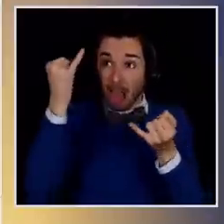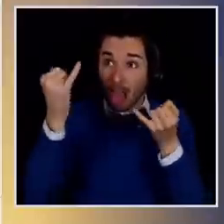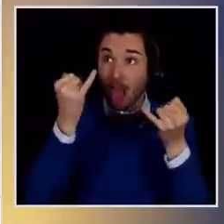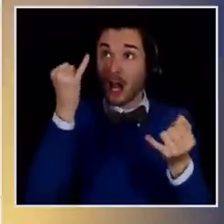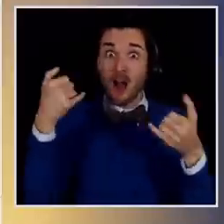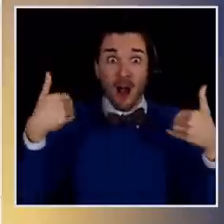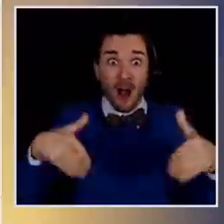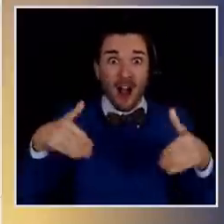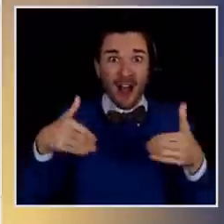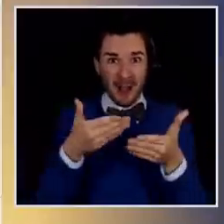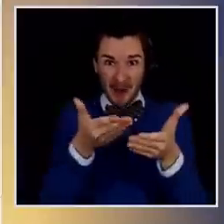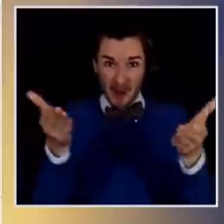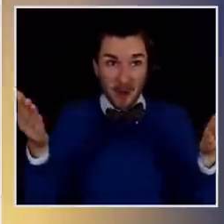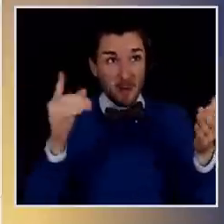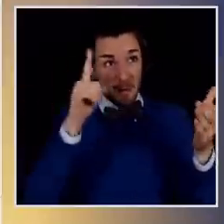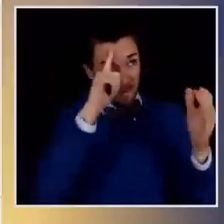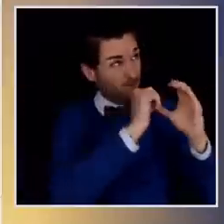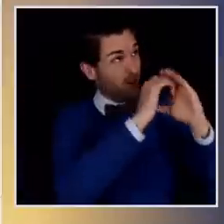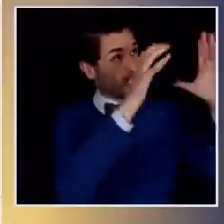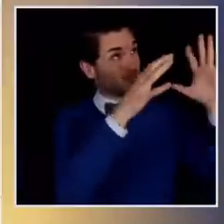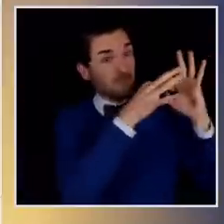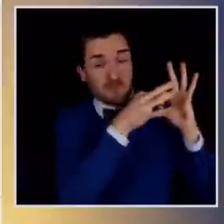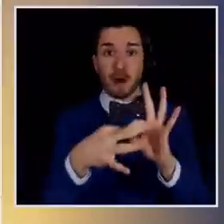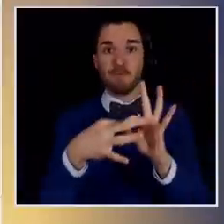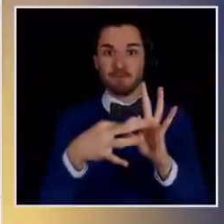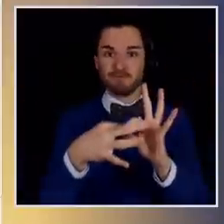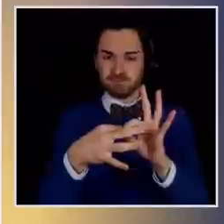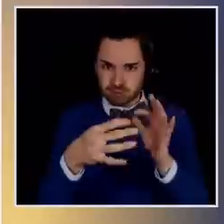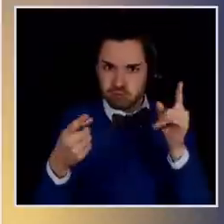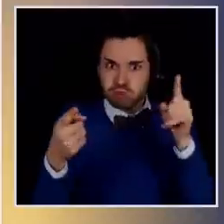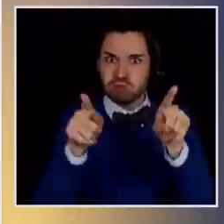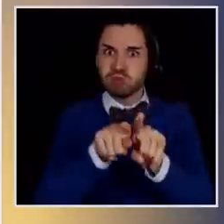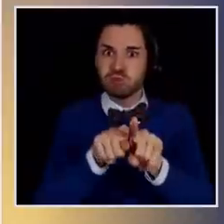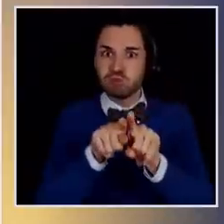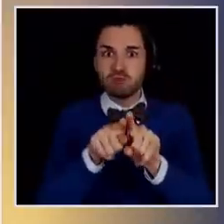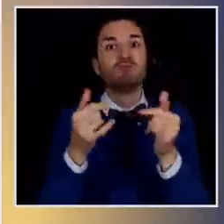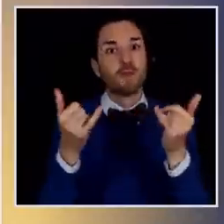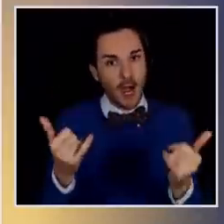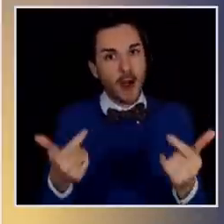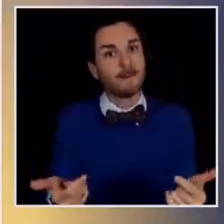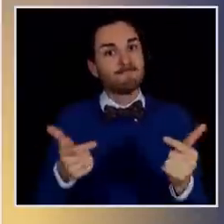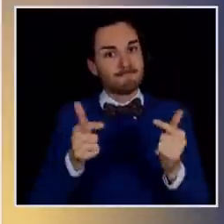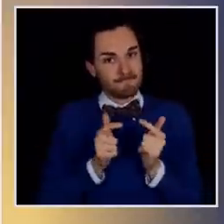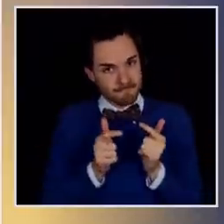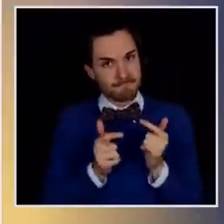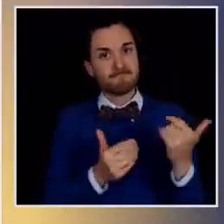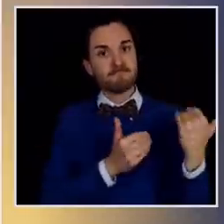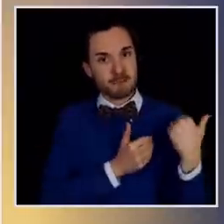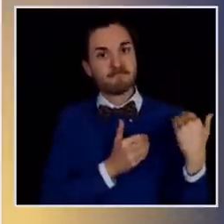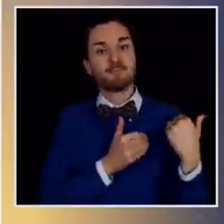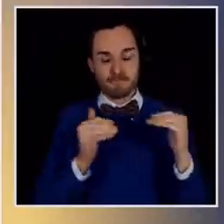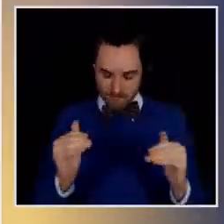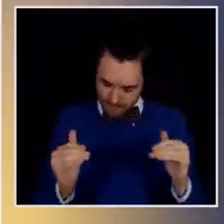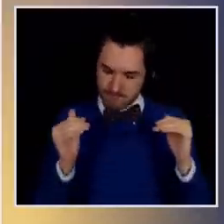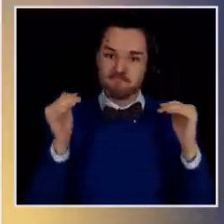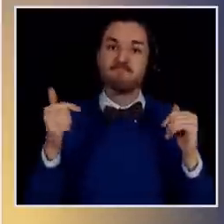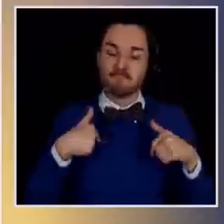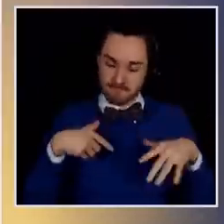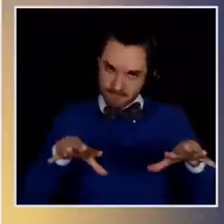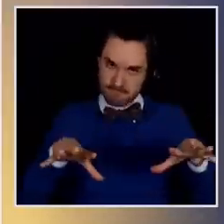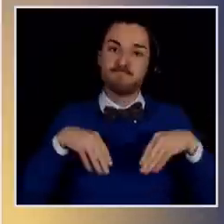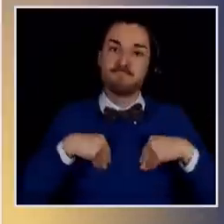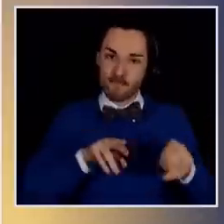for that vision. And now, the work of making that vision is real. It's a task, the task of